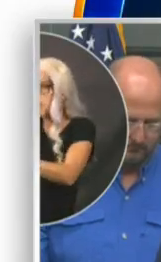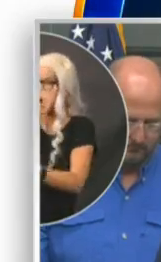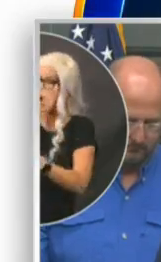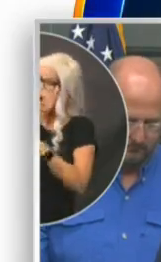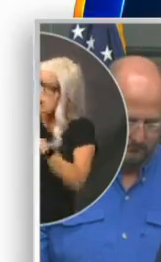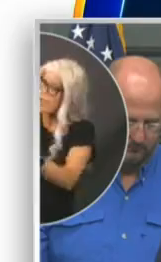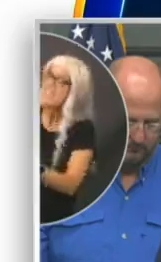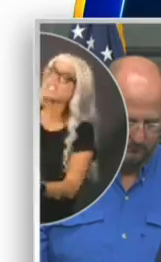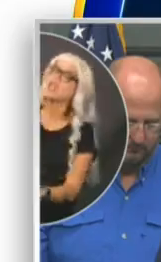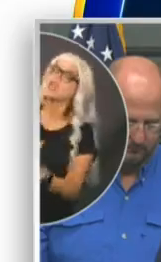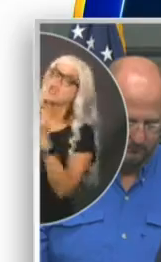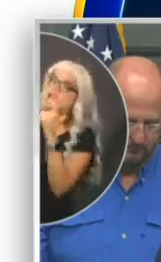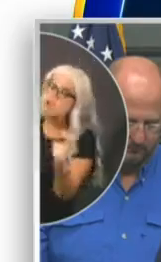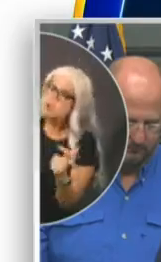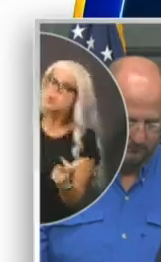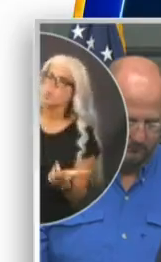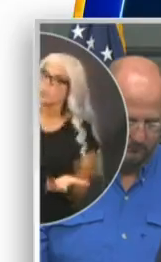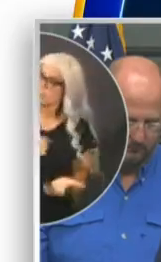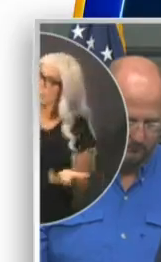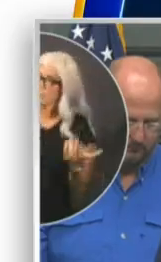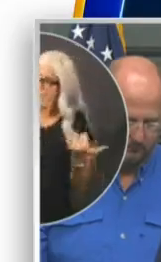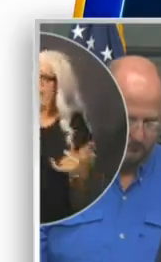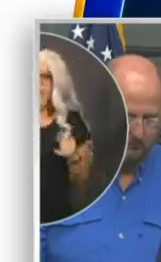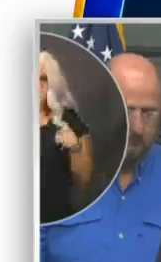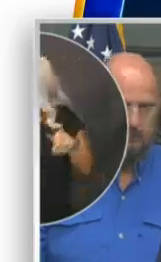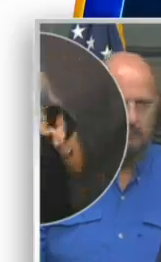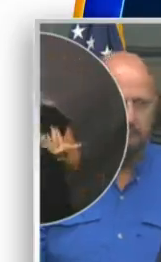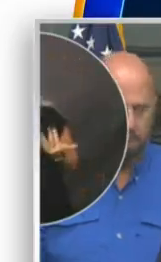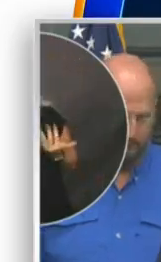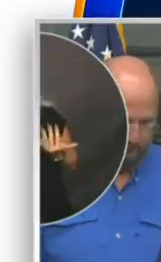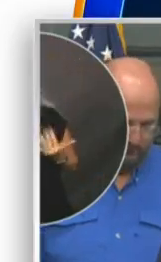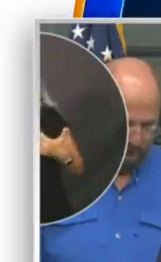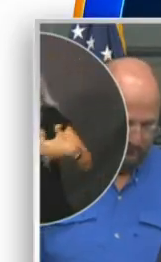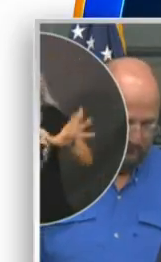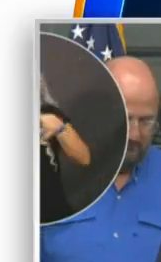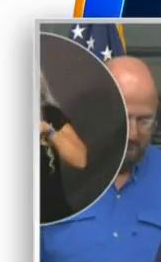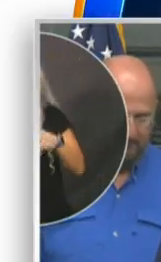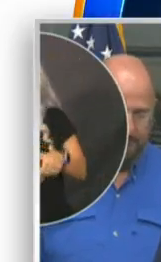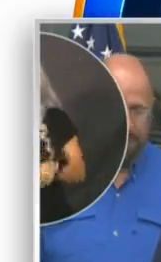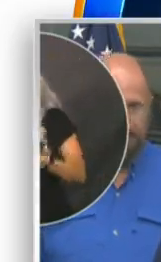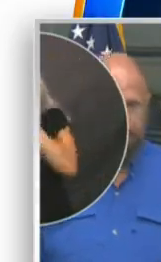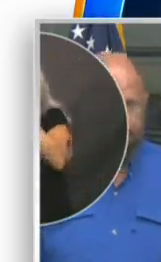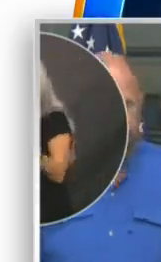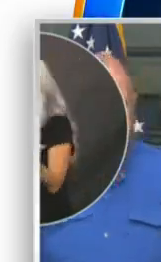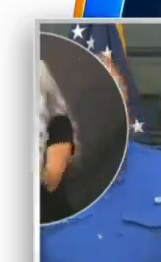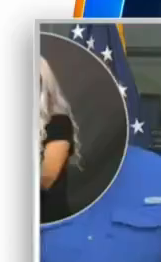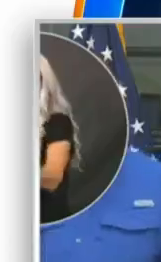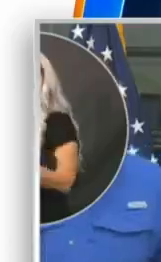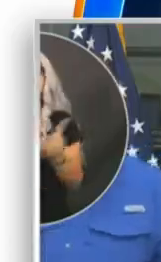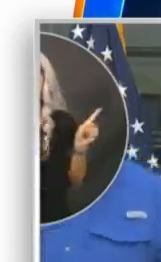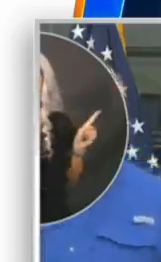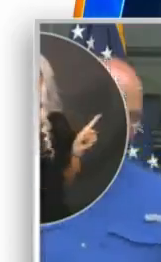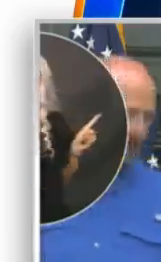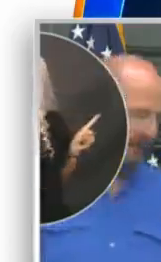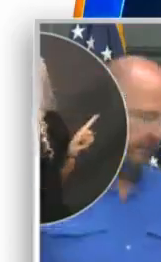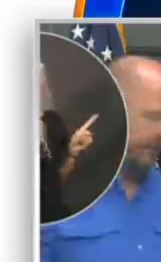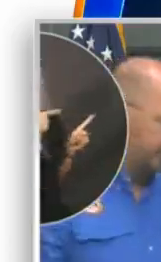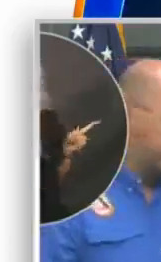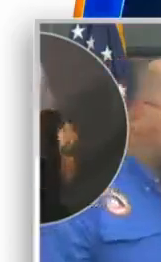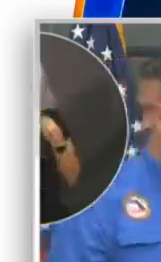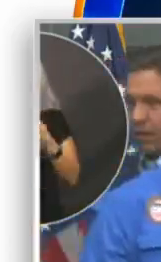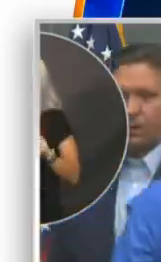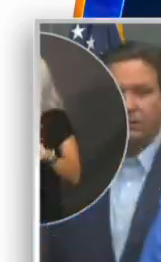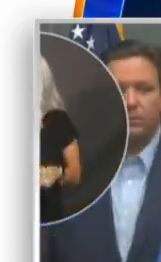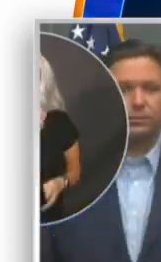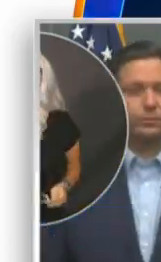those rescue efforts apace. Kevin Guthrie is here for an update from Florida DEM. Thank